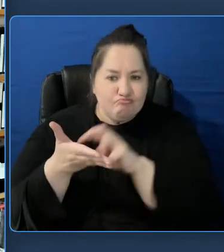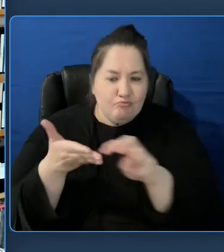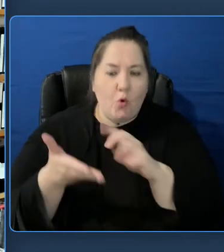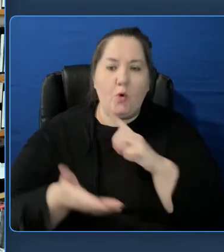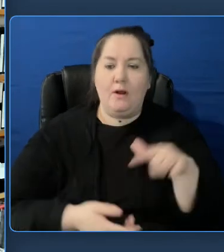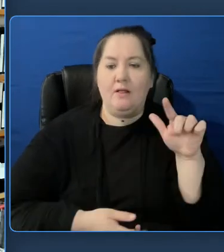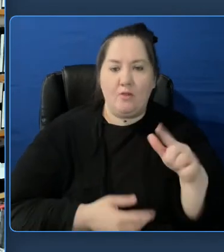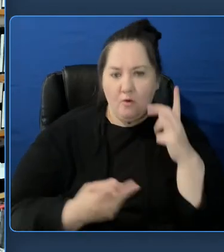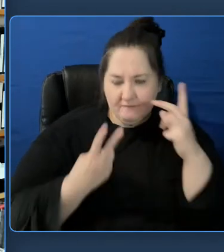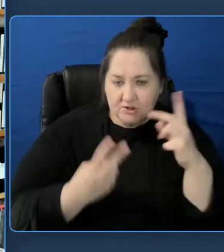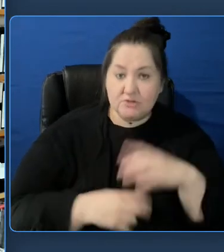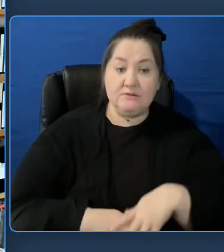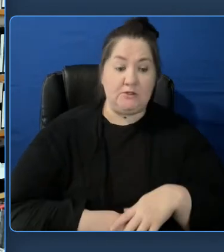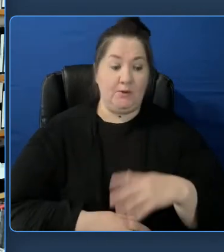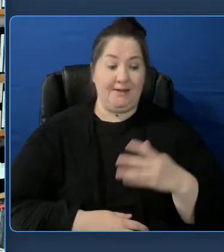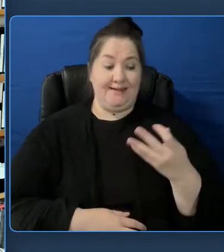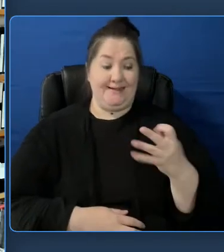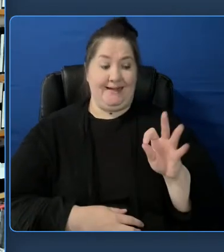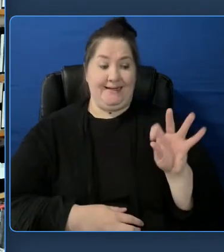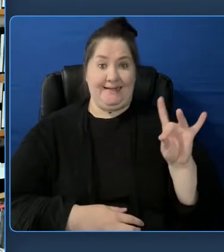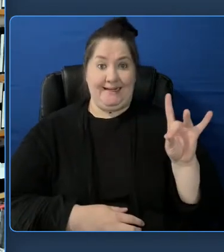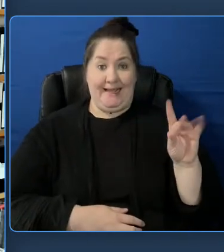low vision. And in 1980,